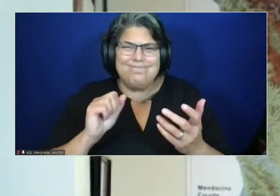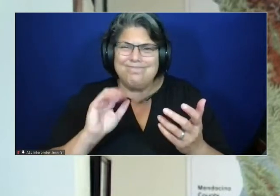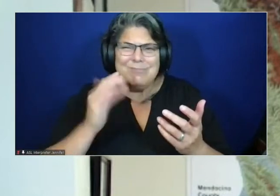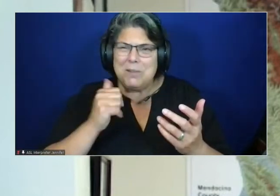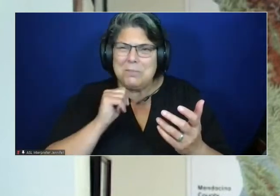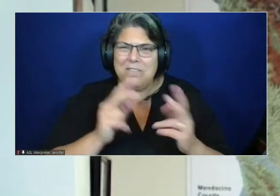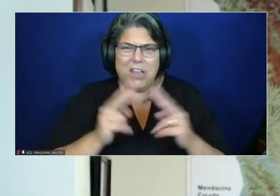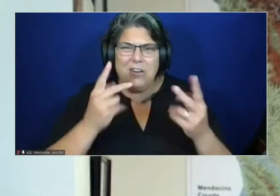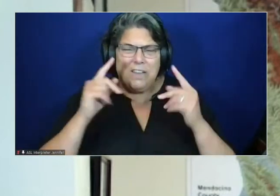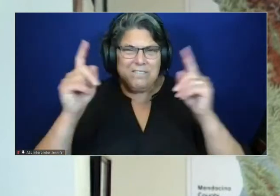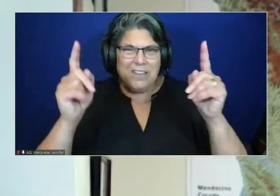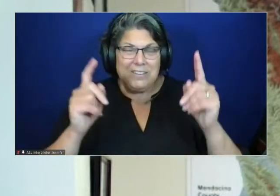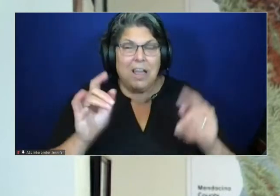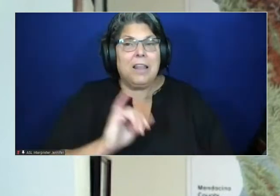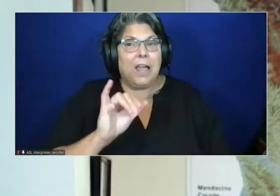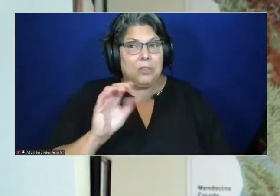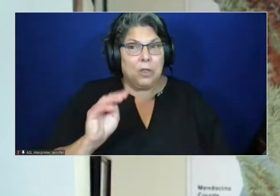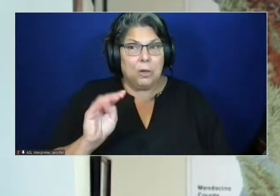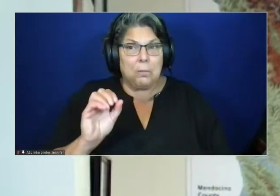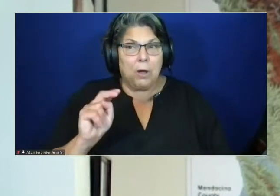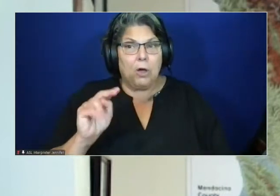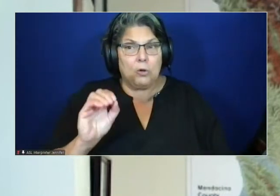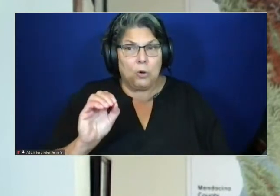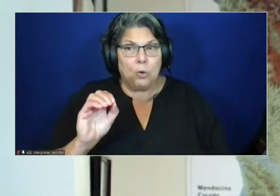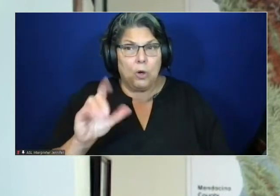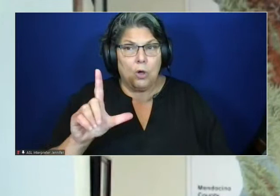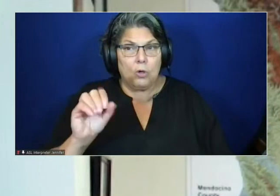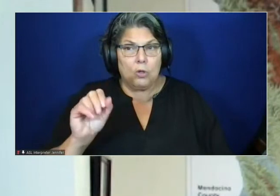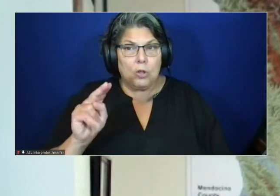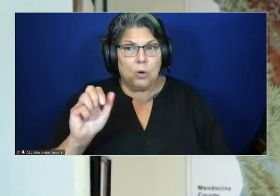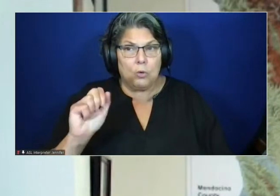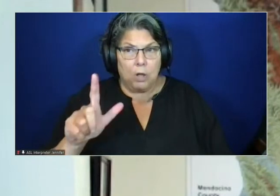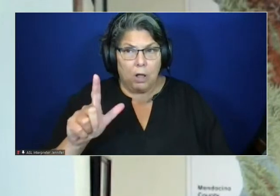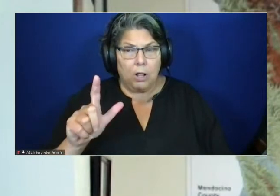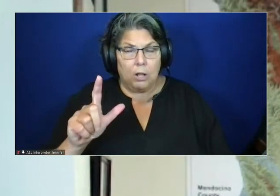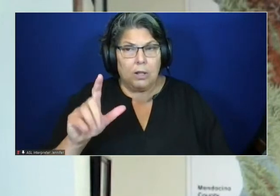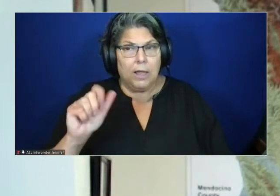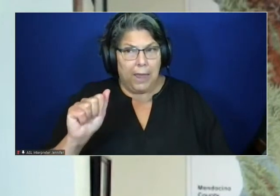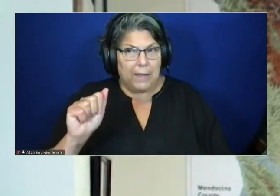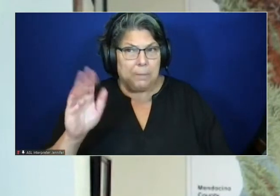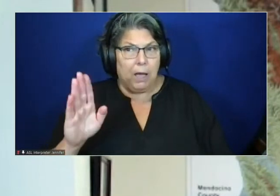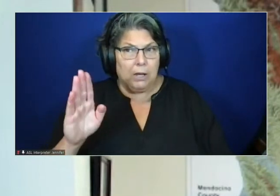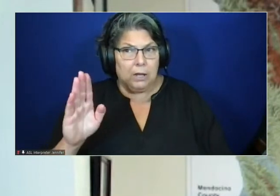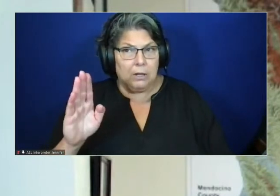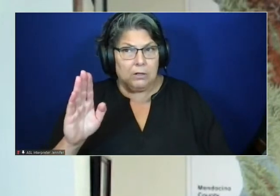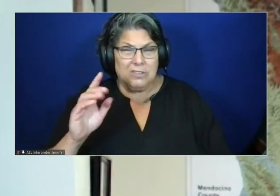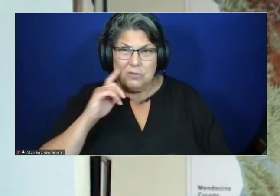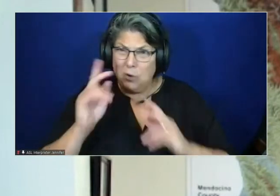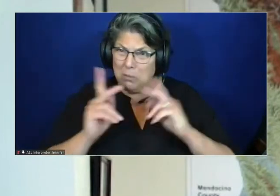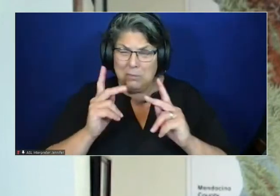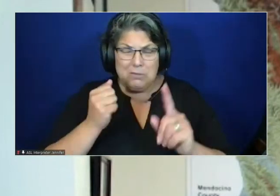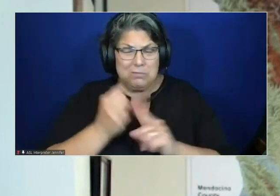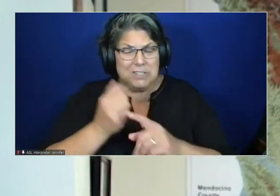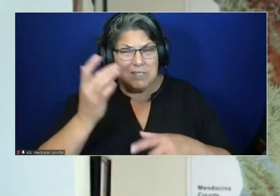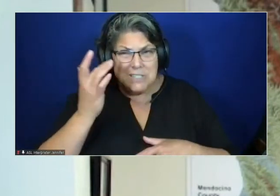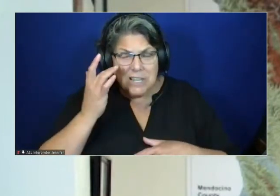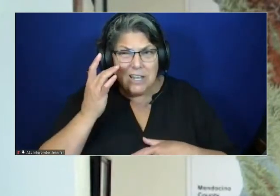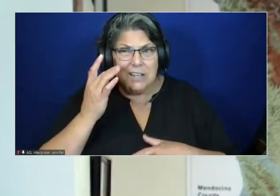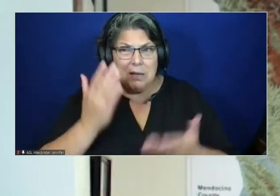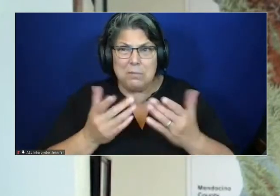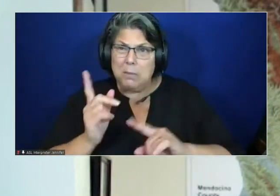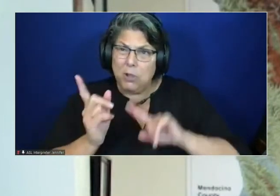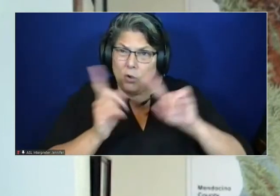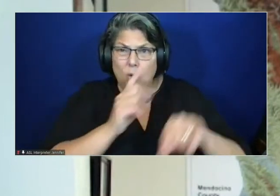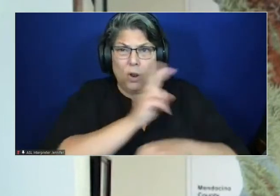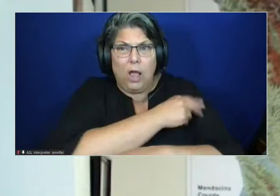example, monoclonal antibodies for those people who are at high risk of getting a worse infection and possibly winding up in the hospital. That's the